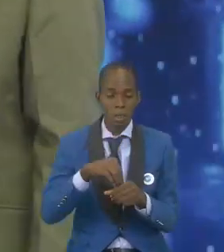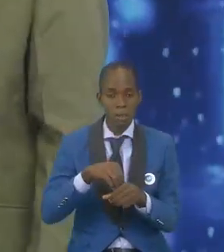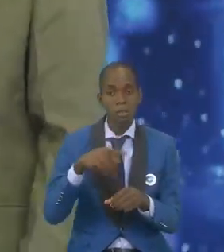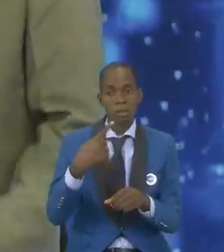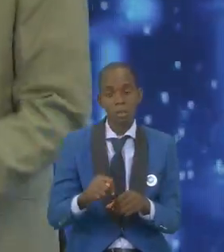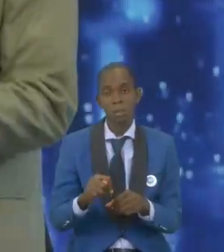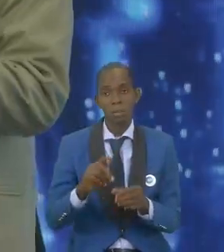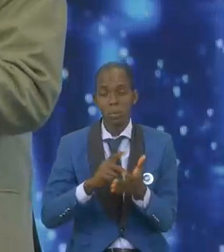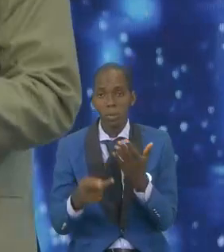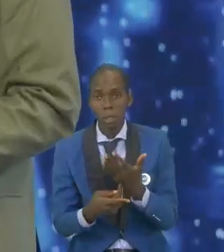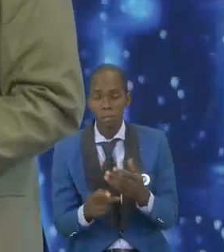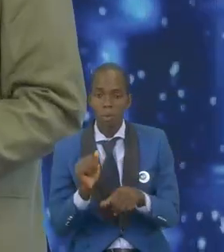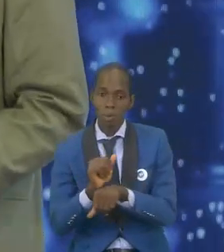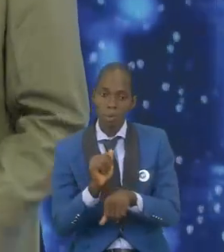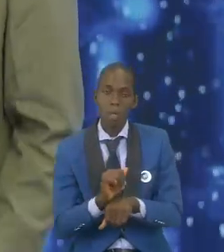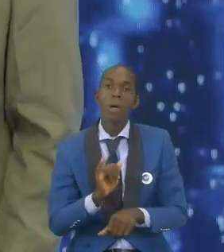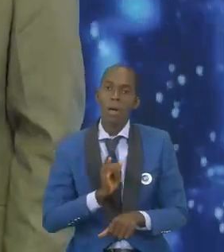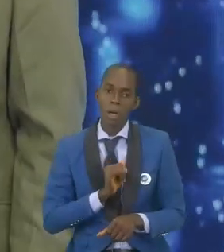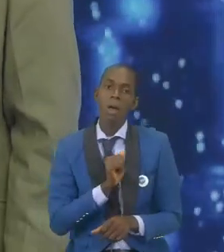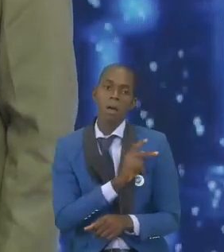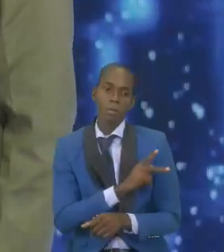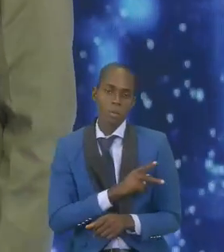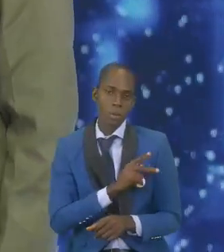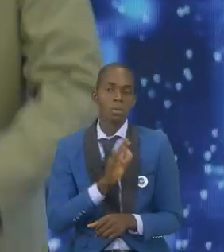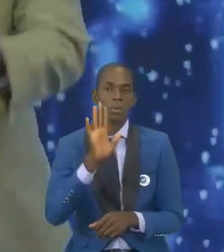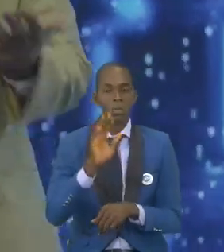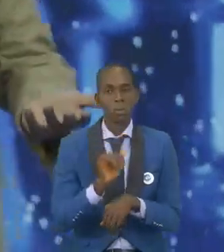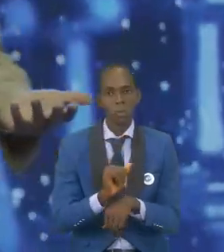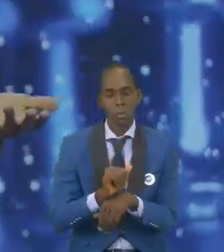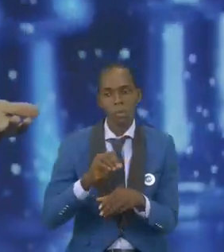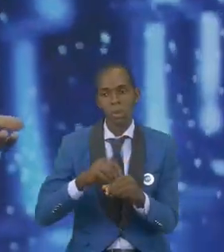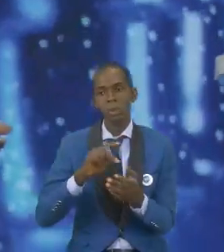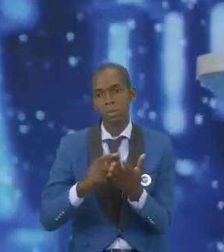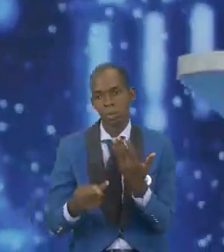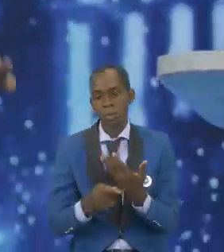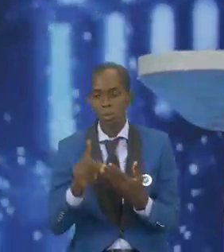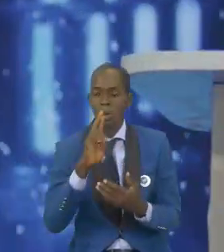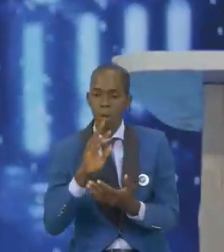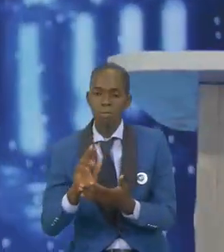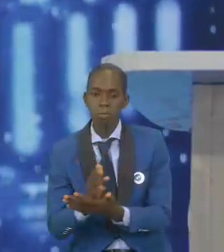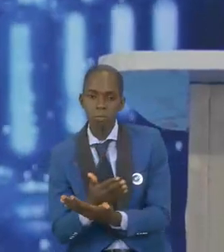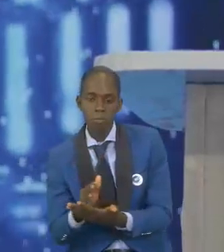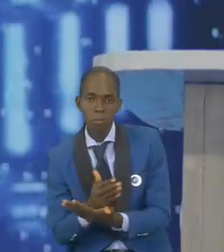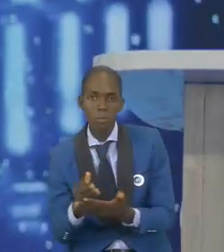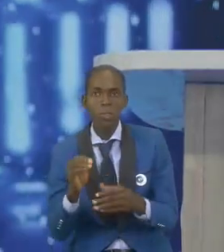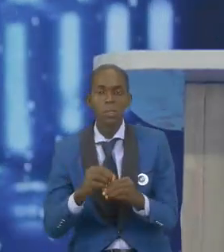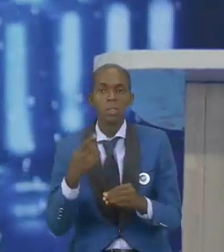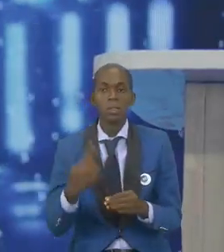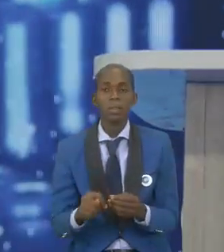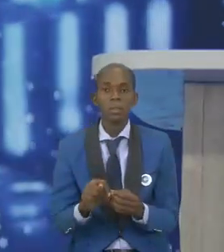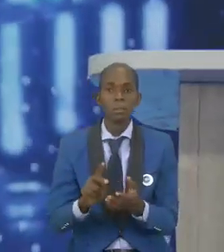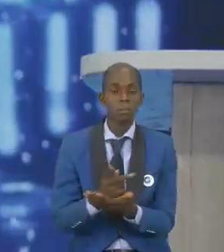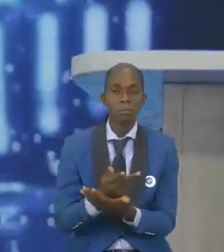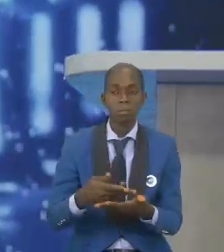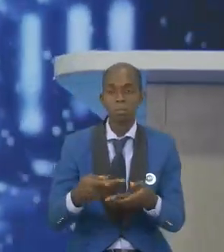the kitchen. I appreciate somebody has to do it. But if you know that really,